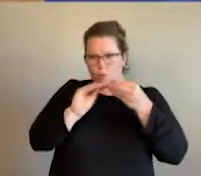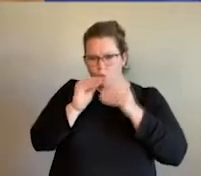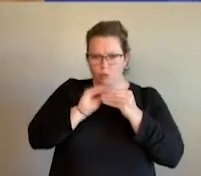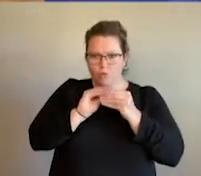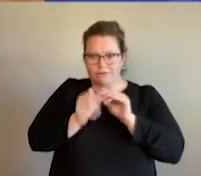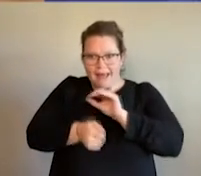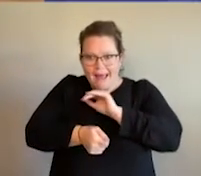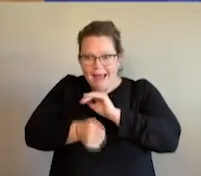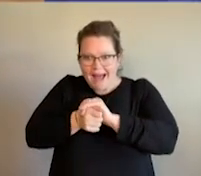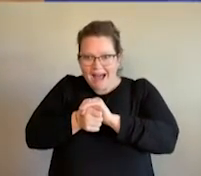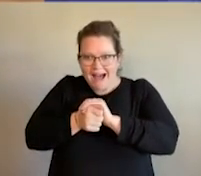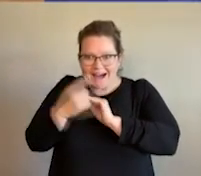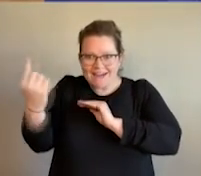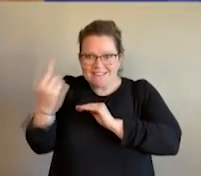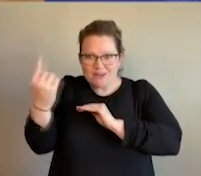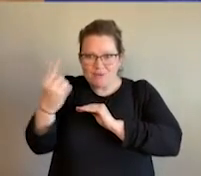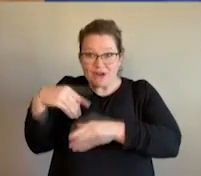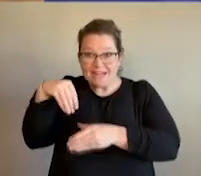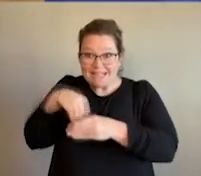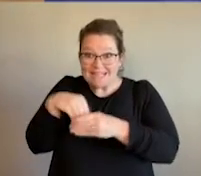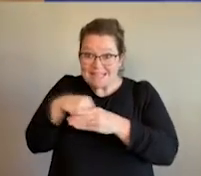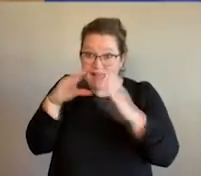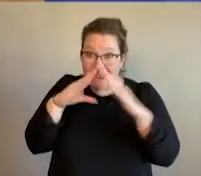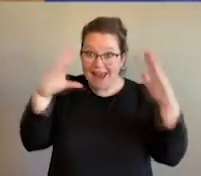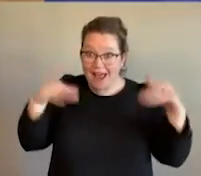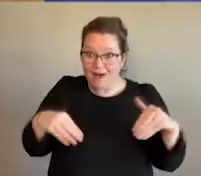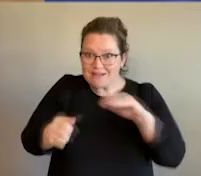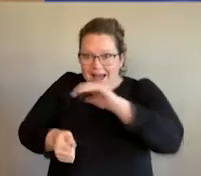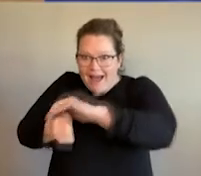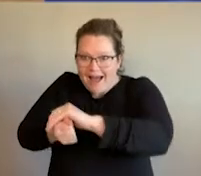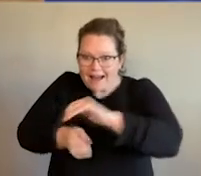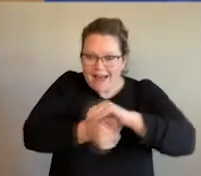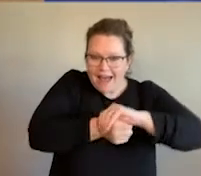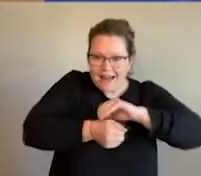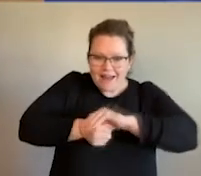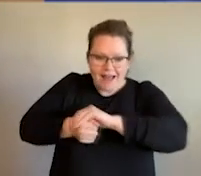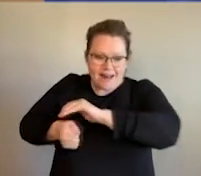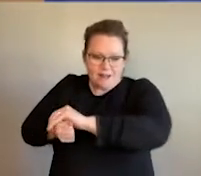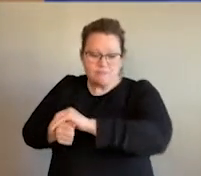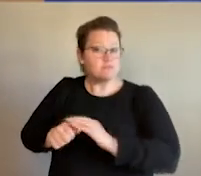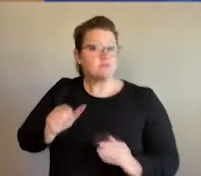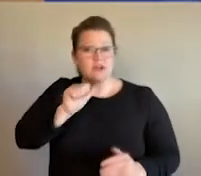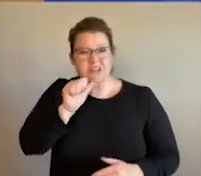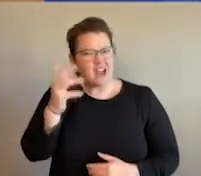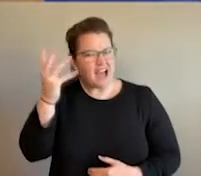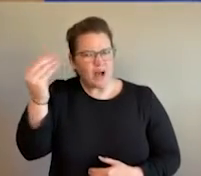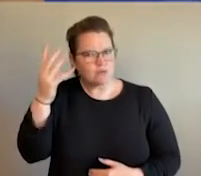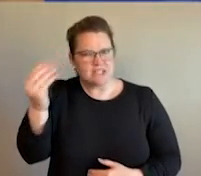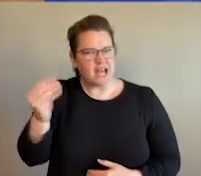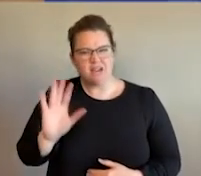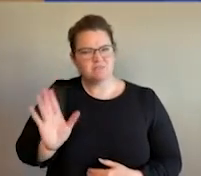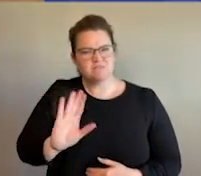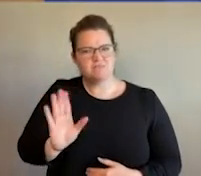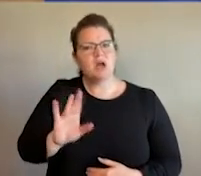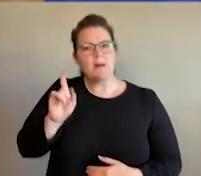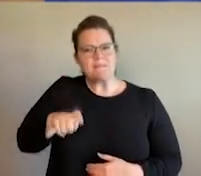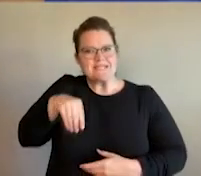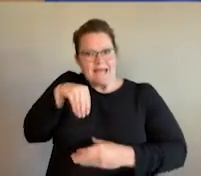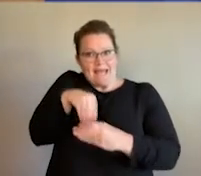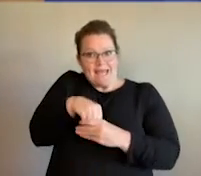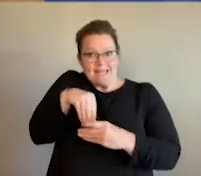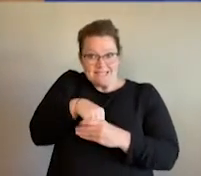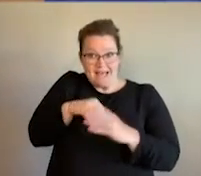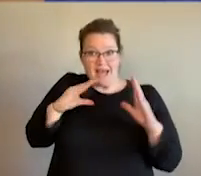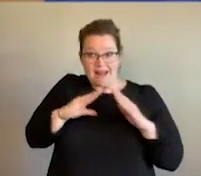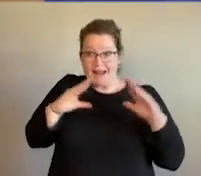and hide them somewhere in your home. Now, we don't want to hide these outside of our home, so they have to be hidden